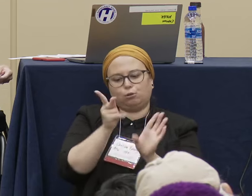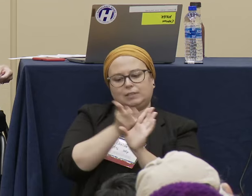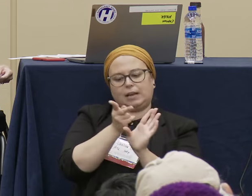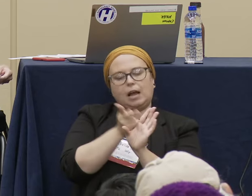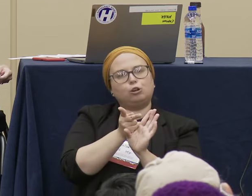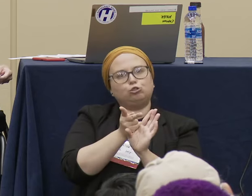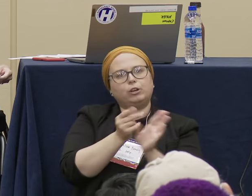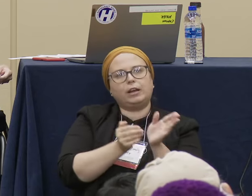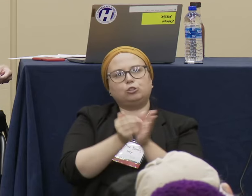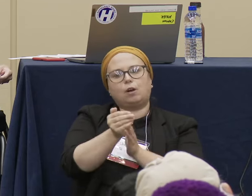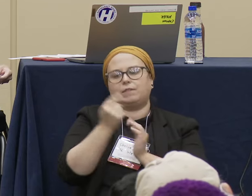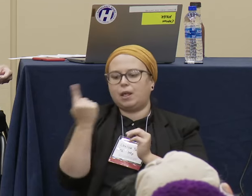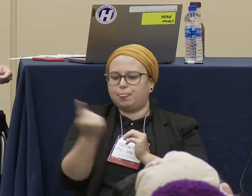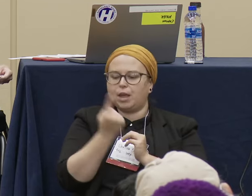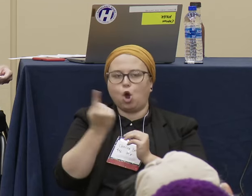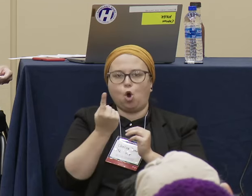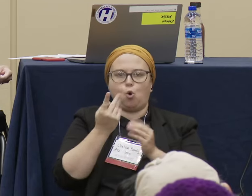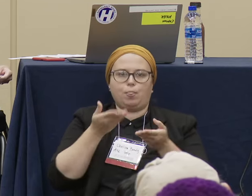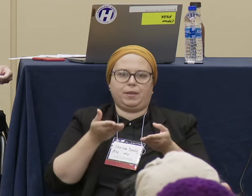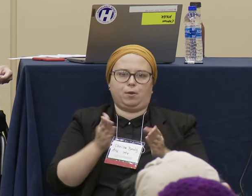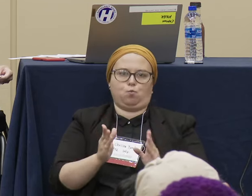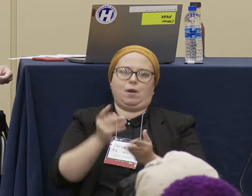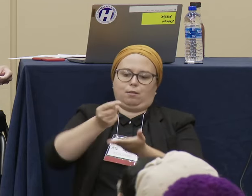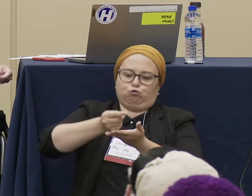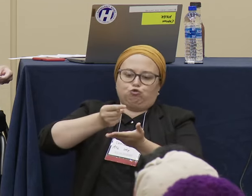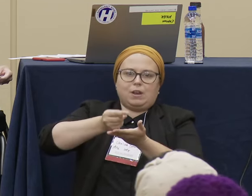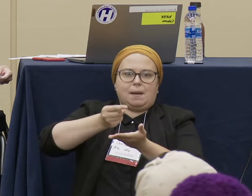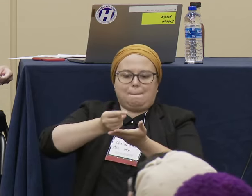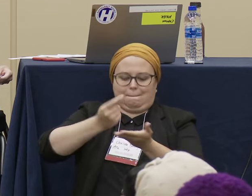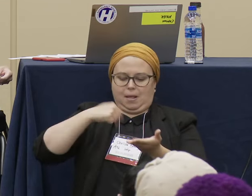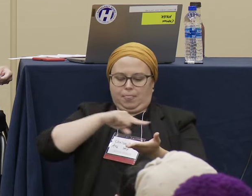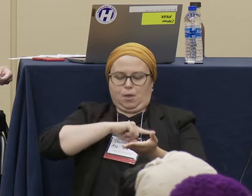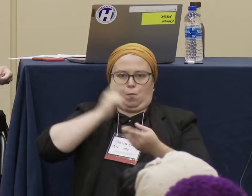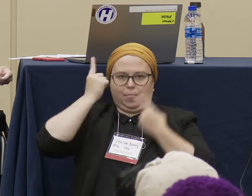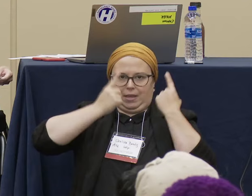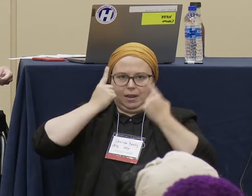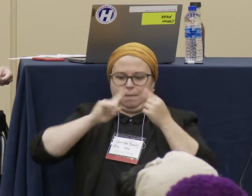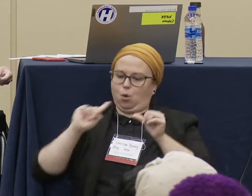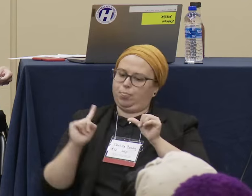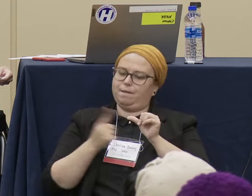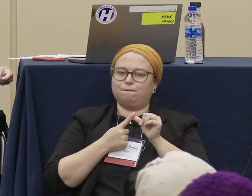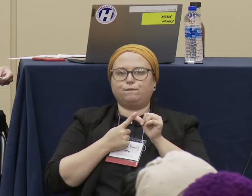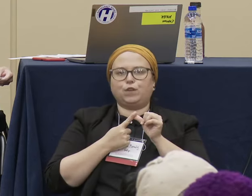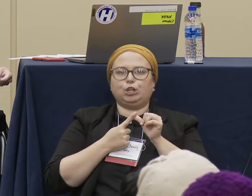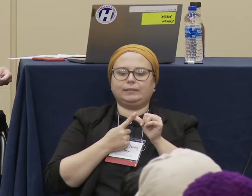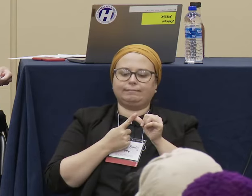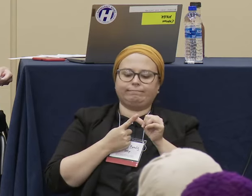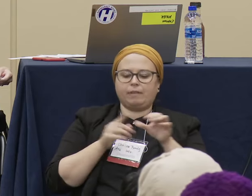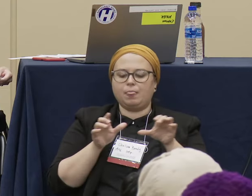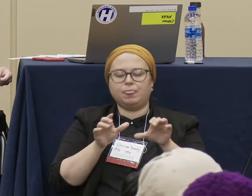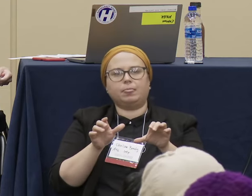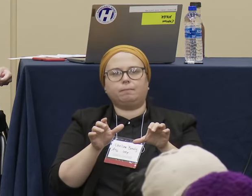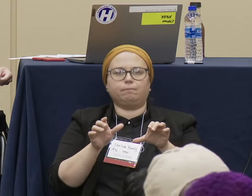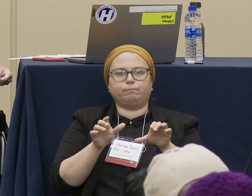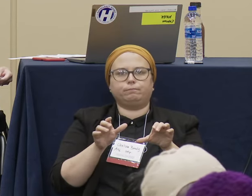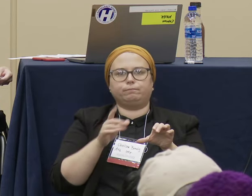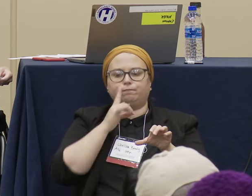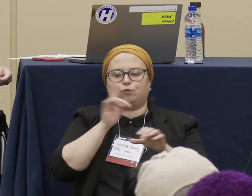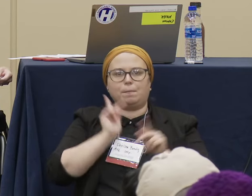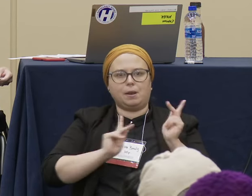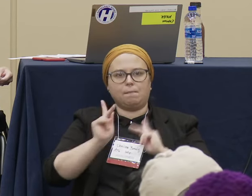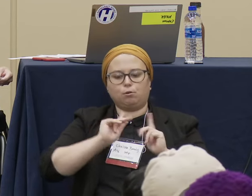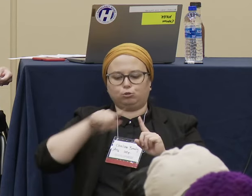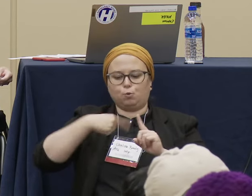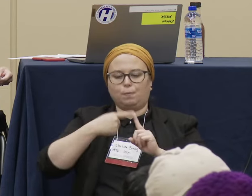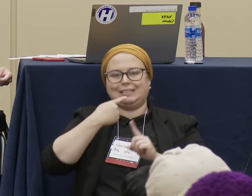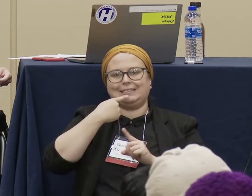treatment that we think of, and the first course of action for people. So when we say treatment,